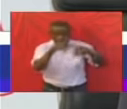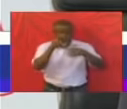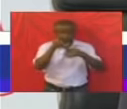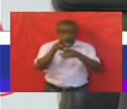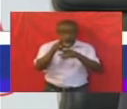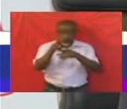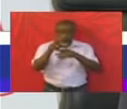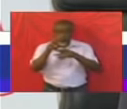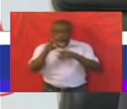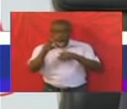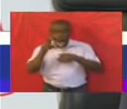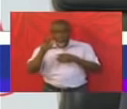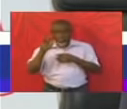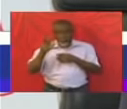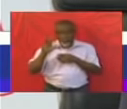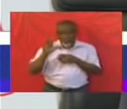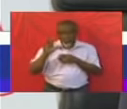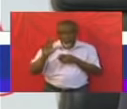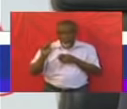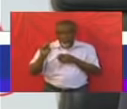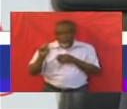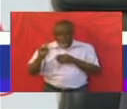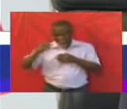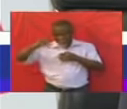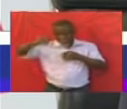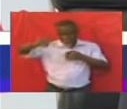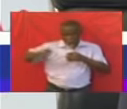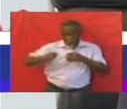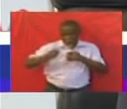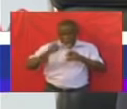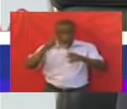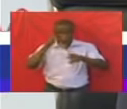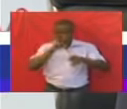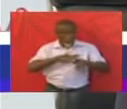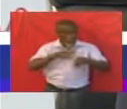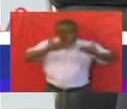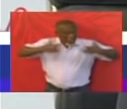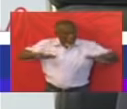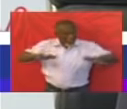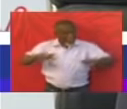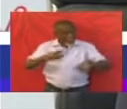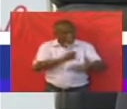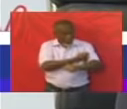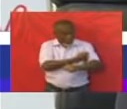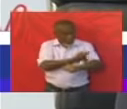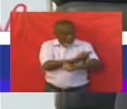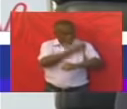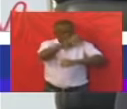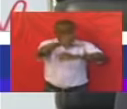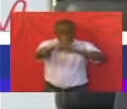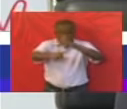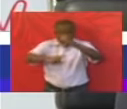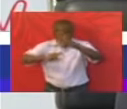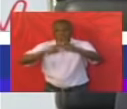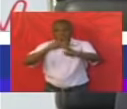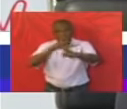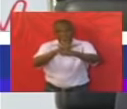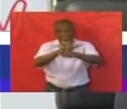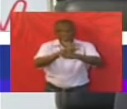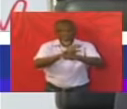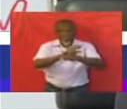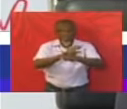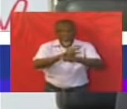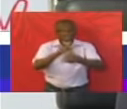250,000 pregnant women who have already received these vaccines across the globe, especially in the United States, United